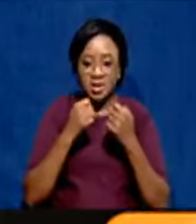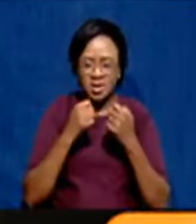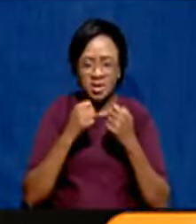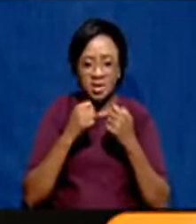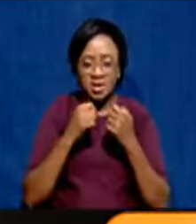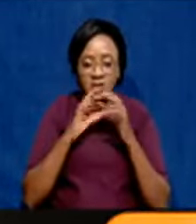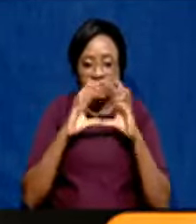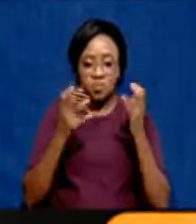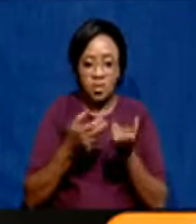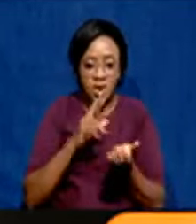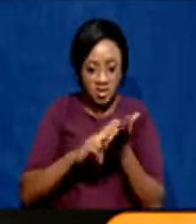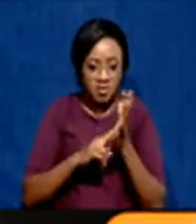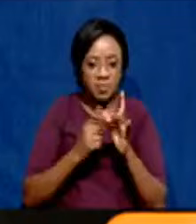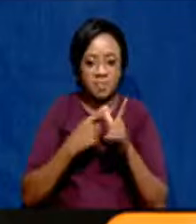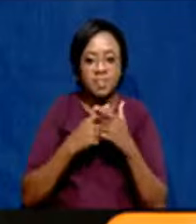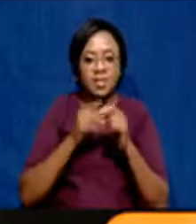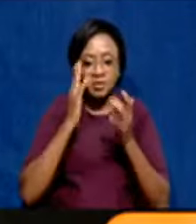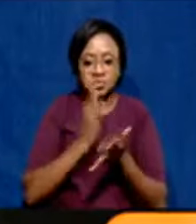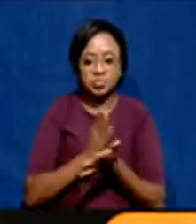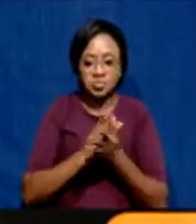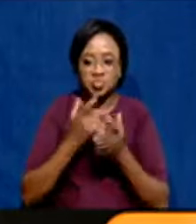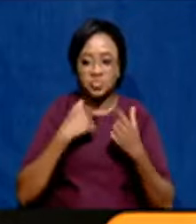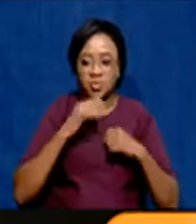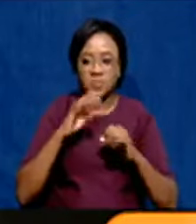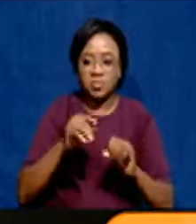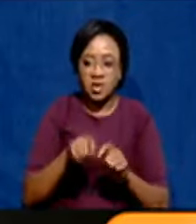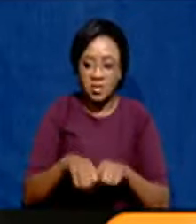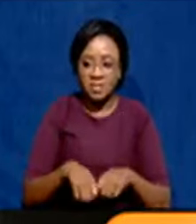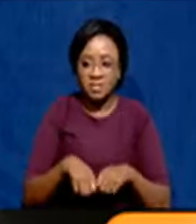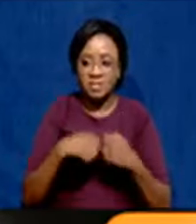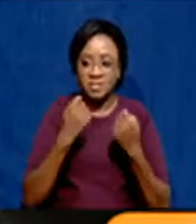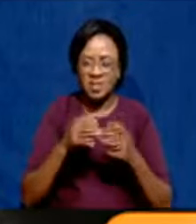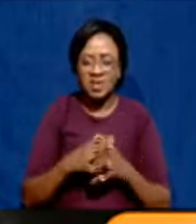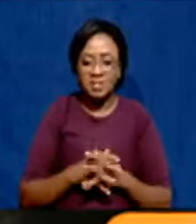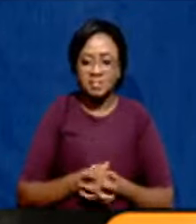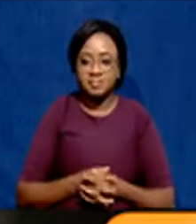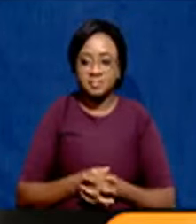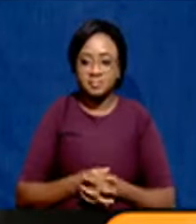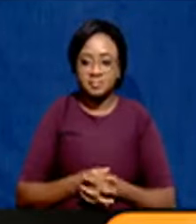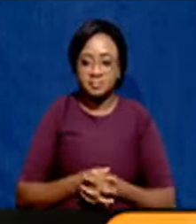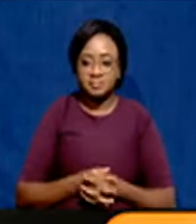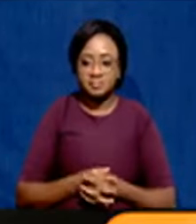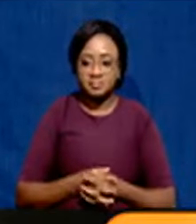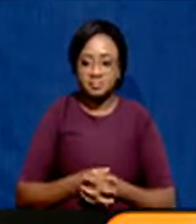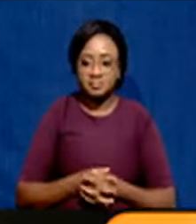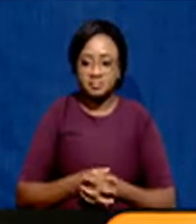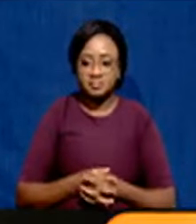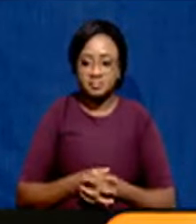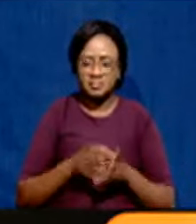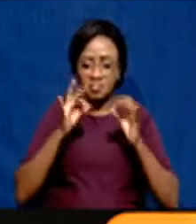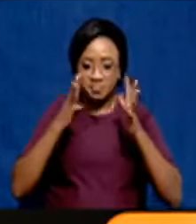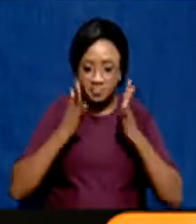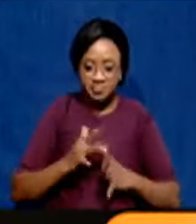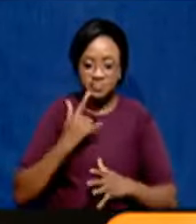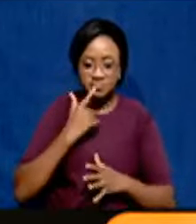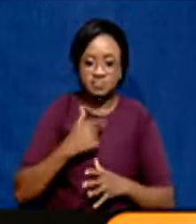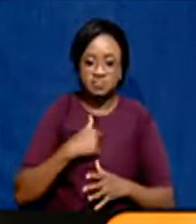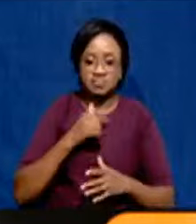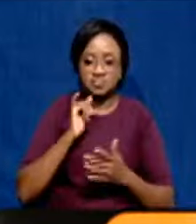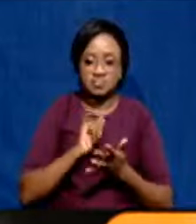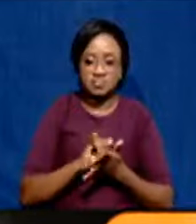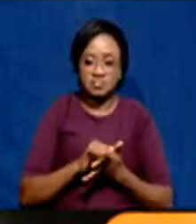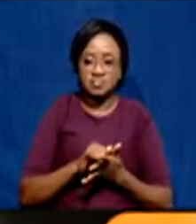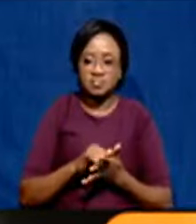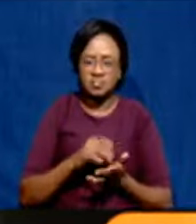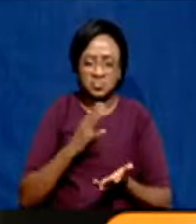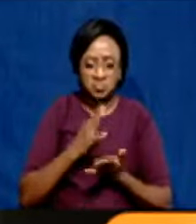world record time, I would have broken that world record and even lowered it to under 2 hours if somebody told me that I am within the record. So it was